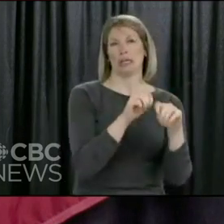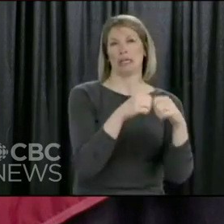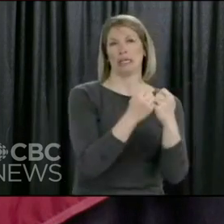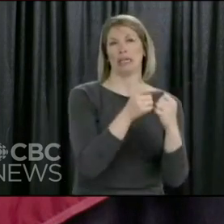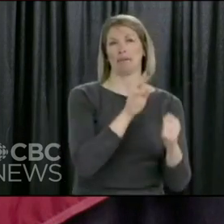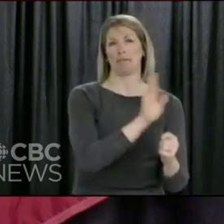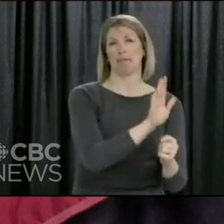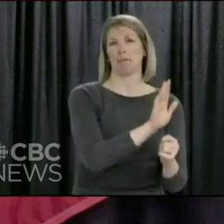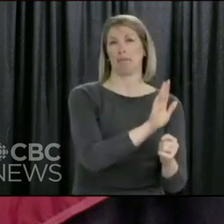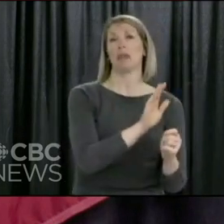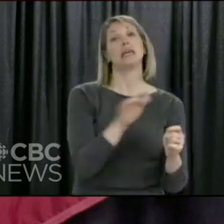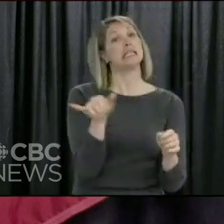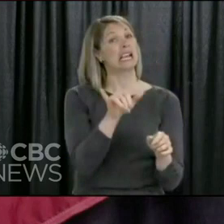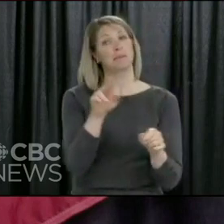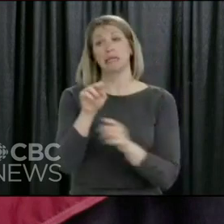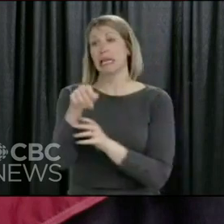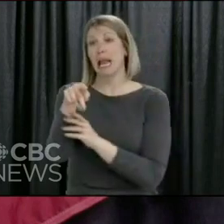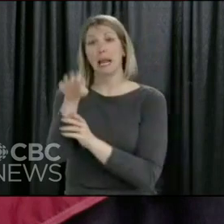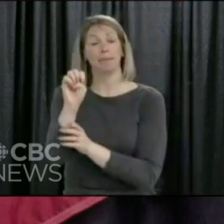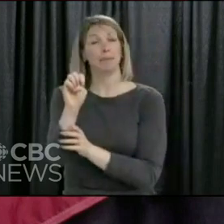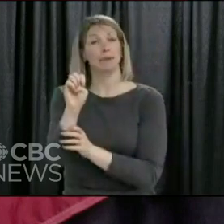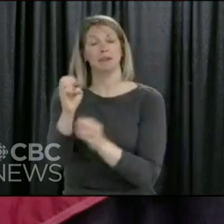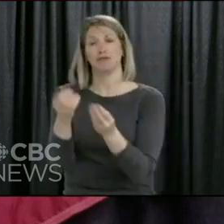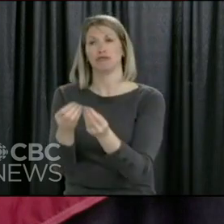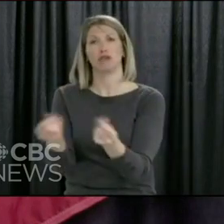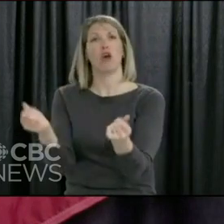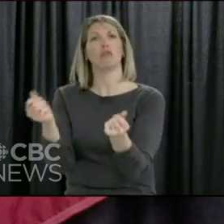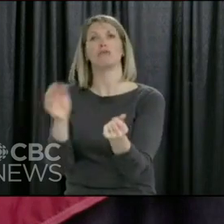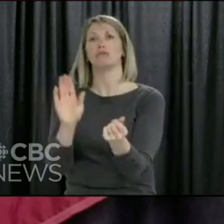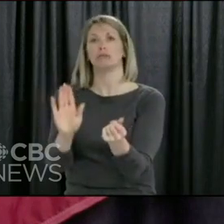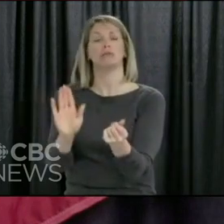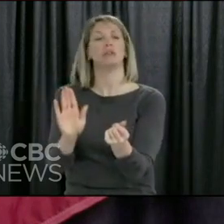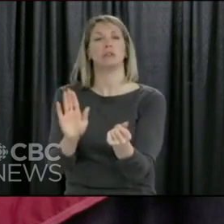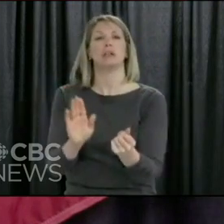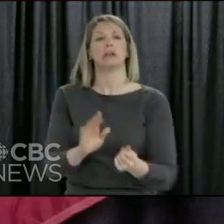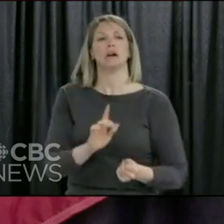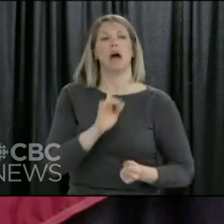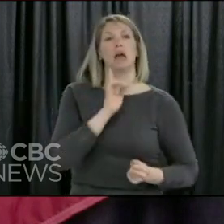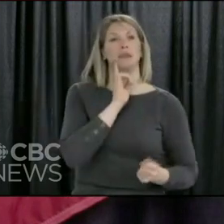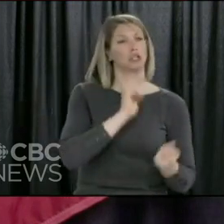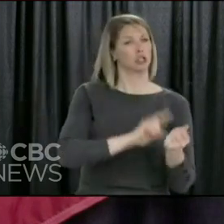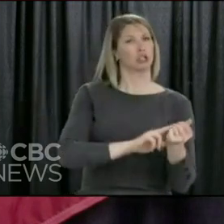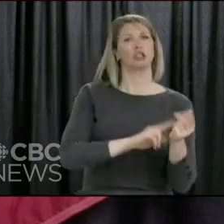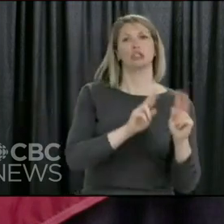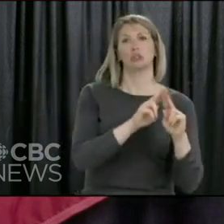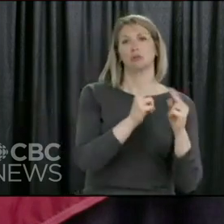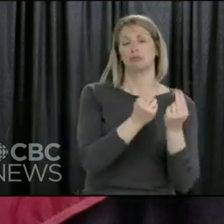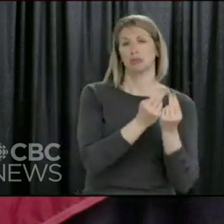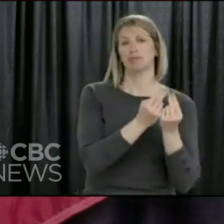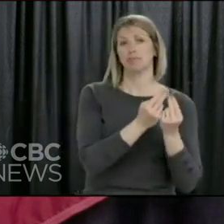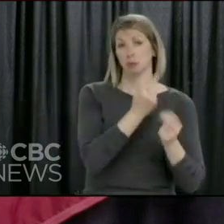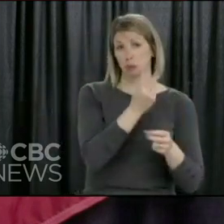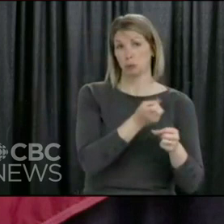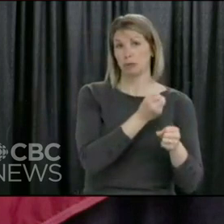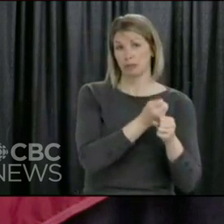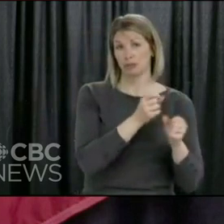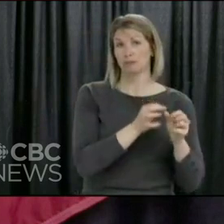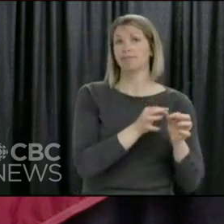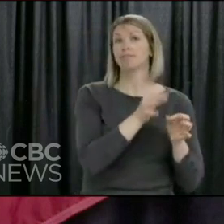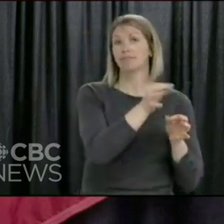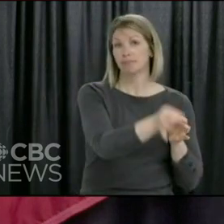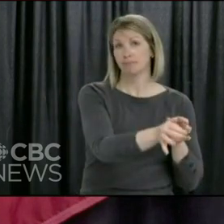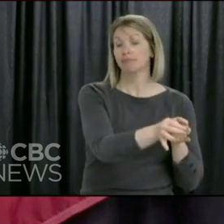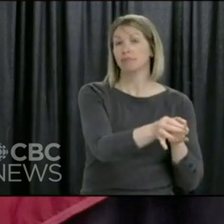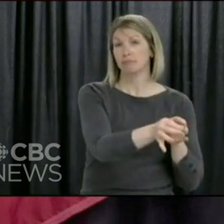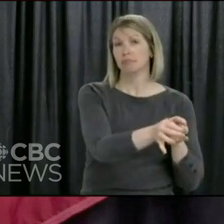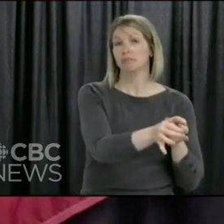the pandemic, and this agreement with the nurses now are a result of, you know, the discussions that would have been had prior to the pandemic, and so now